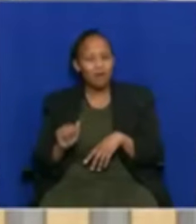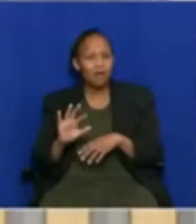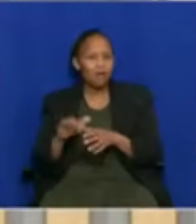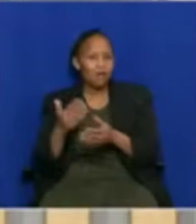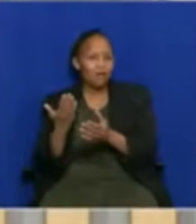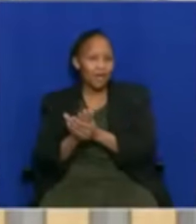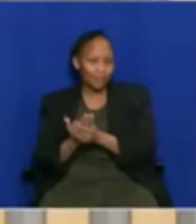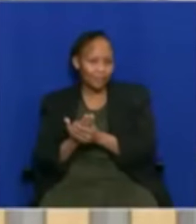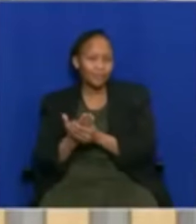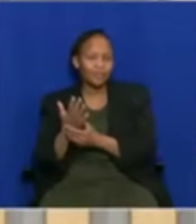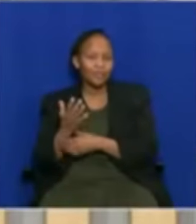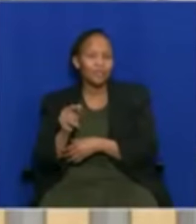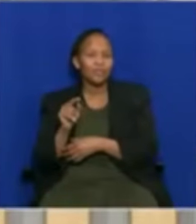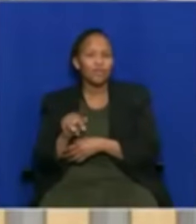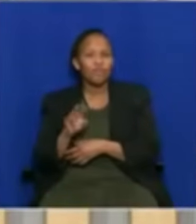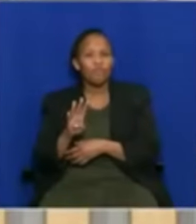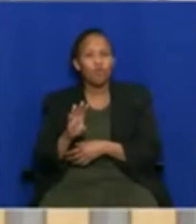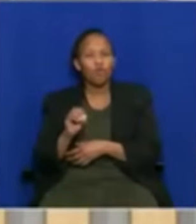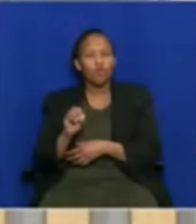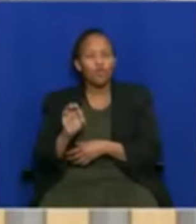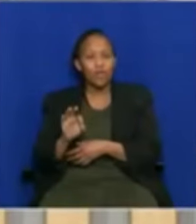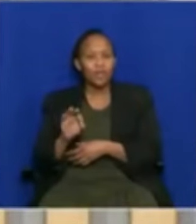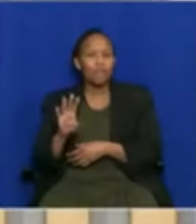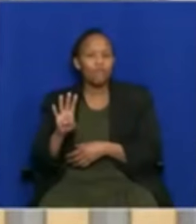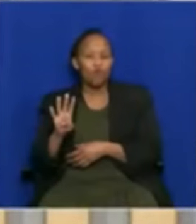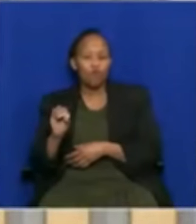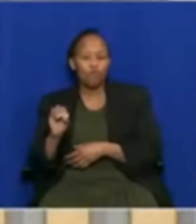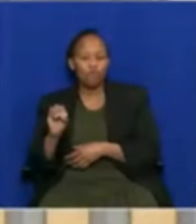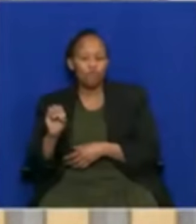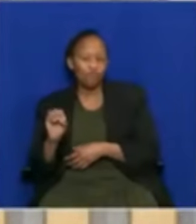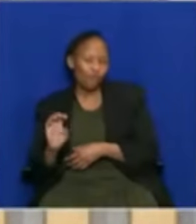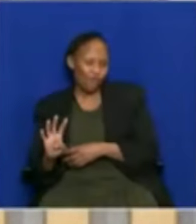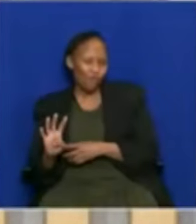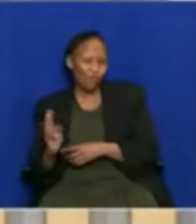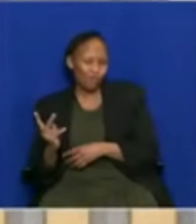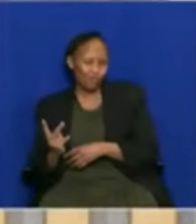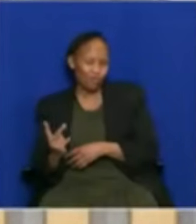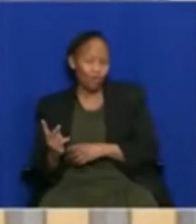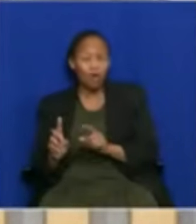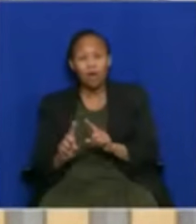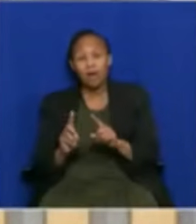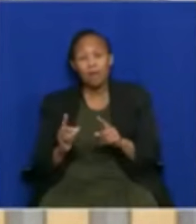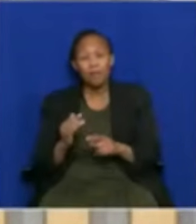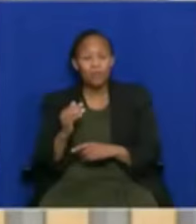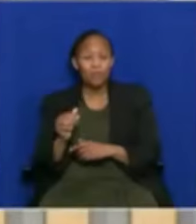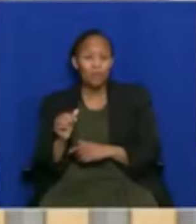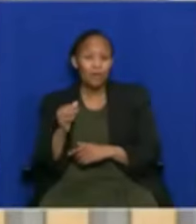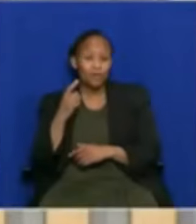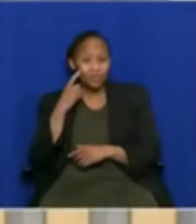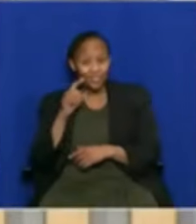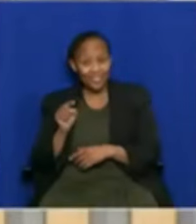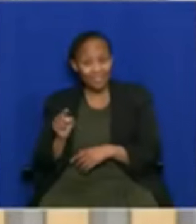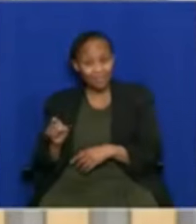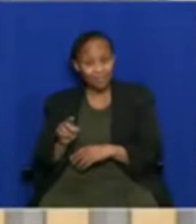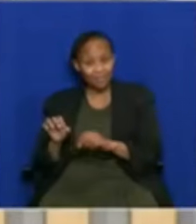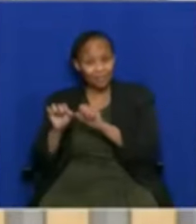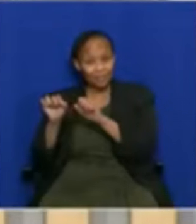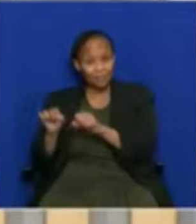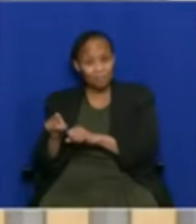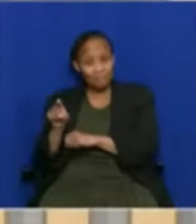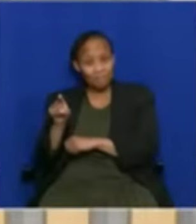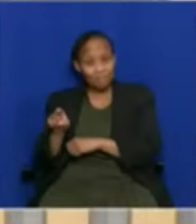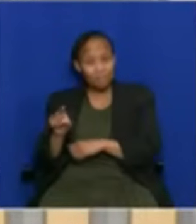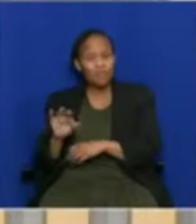403 and 404. I know them as Valeria. But when you check in the Valeria CAS system, these CAS numbers